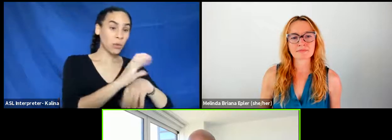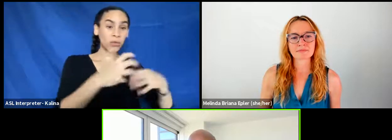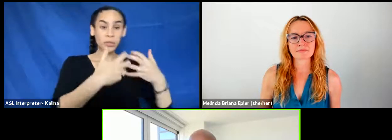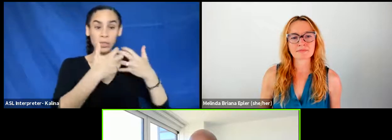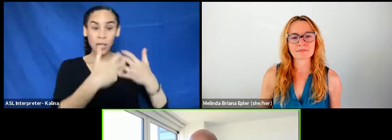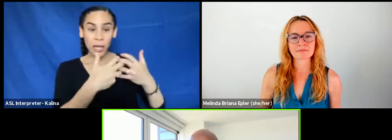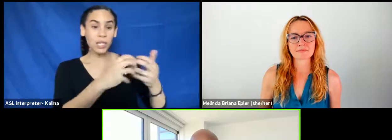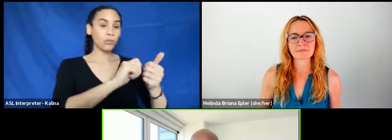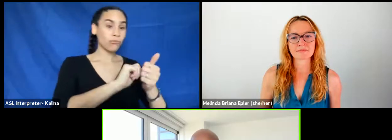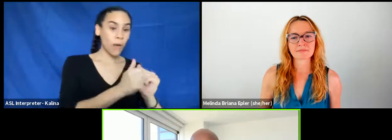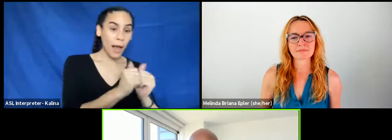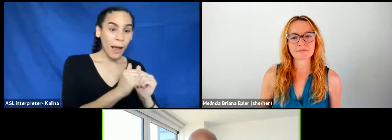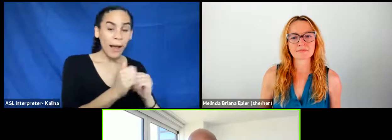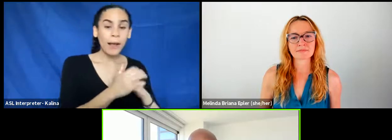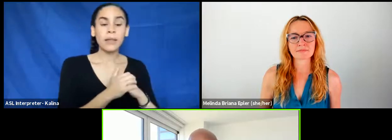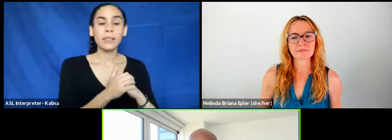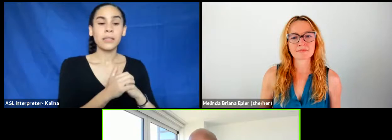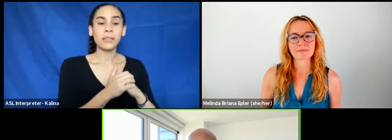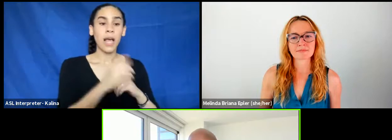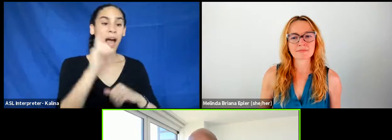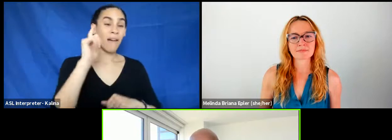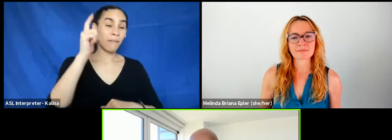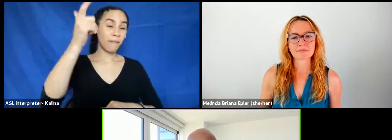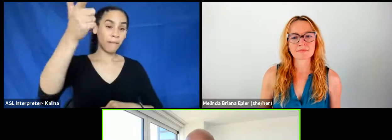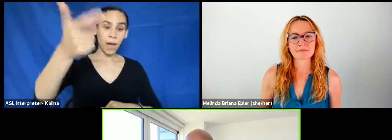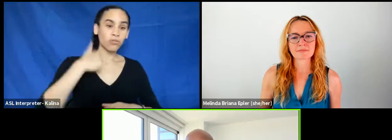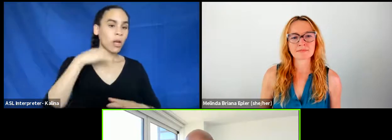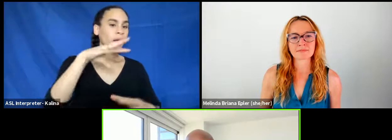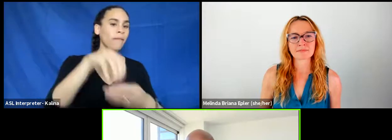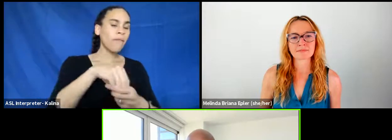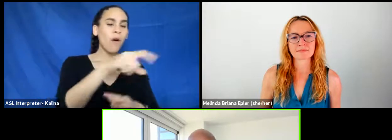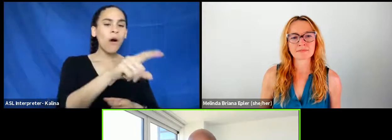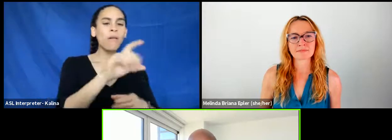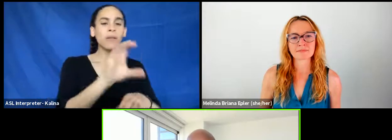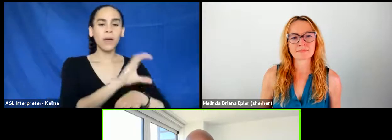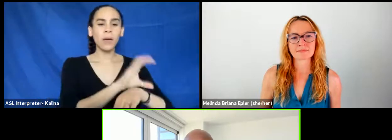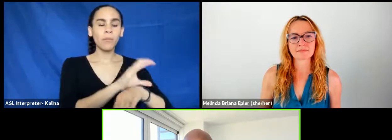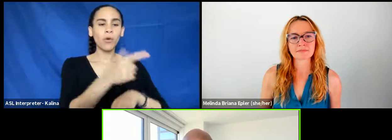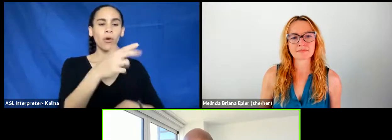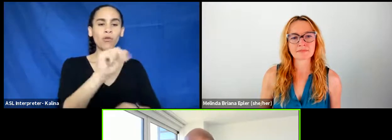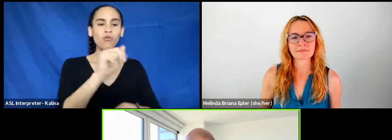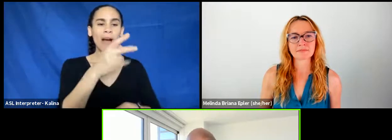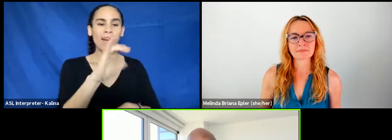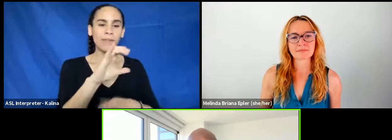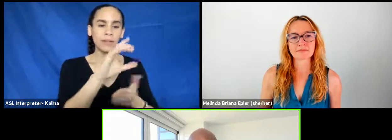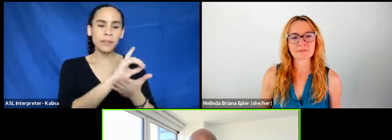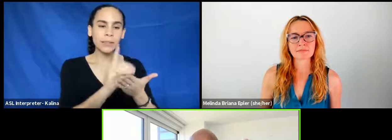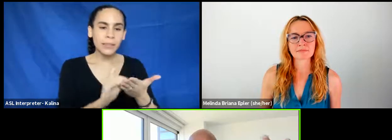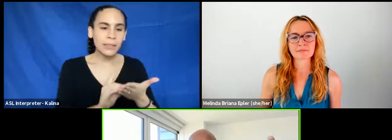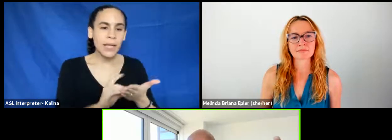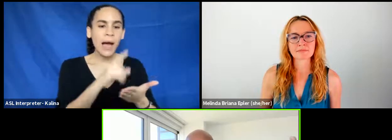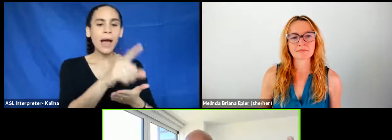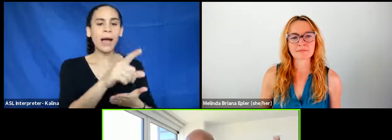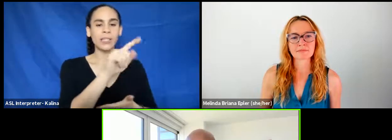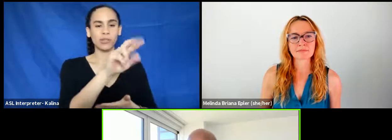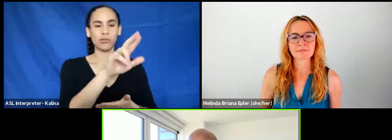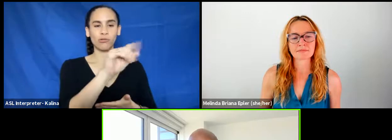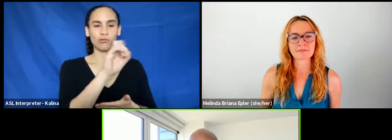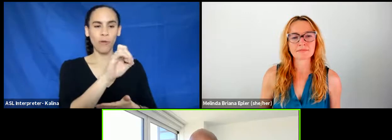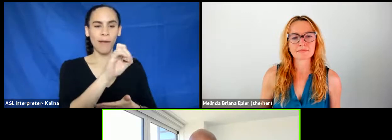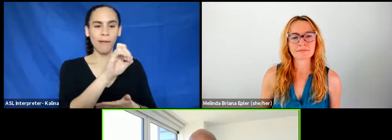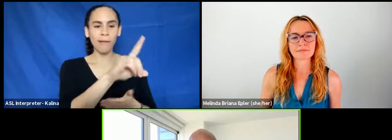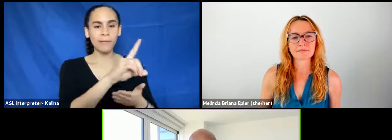racing, I eventually got into computer graphic design at a training school right out of high school, which is equivalent to a code